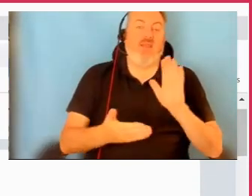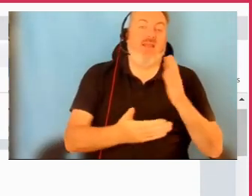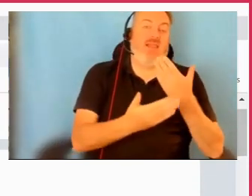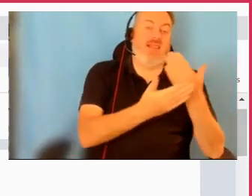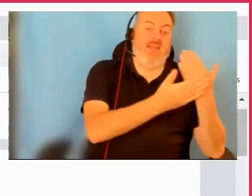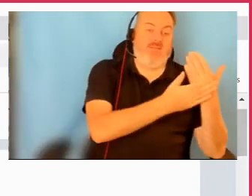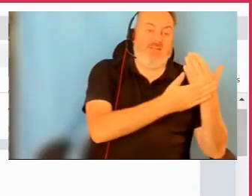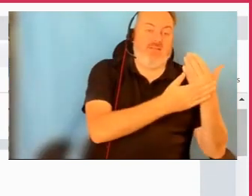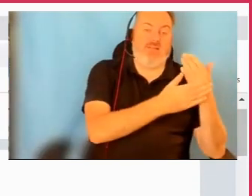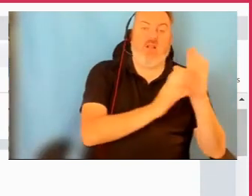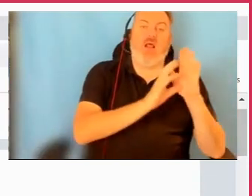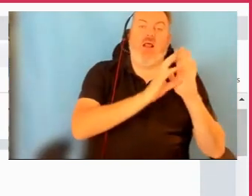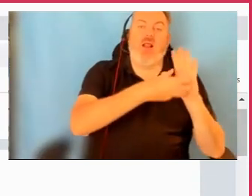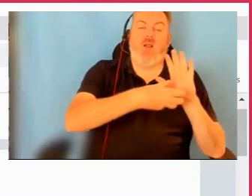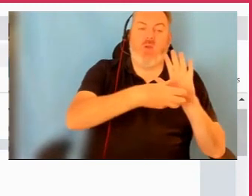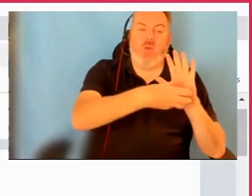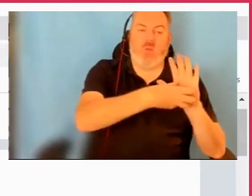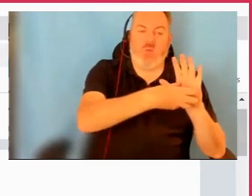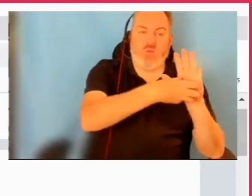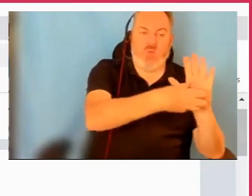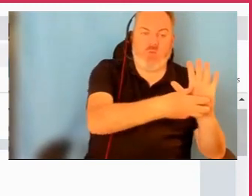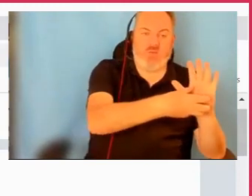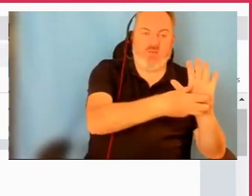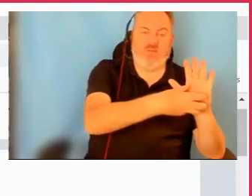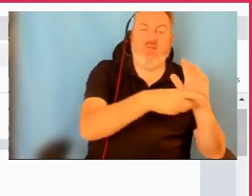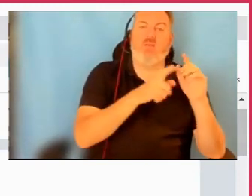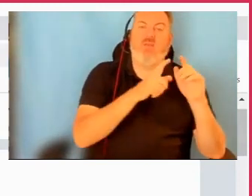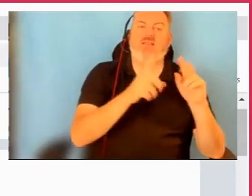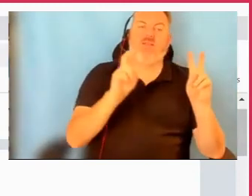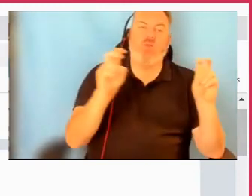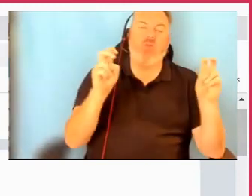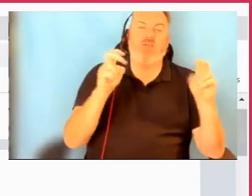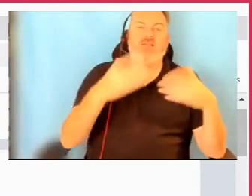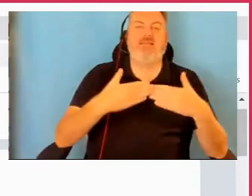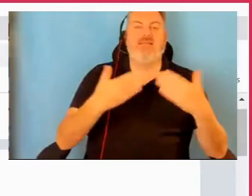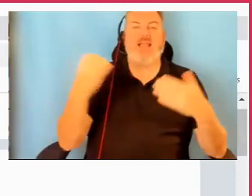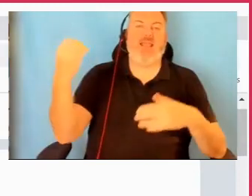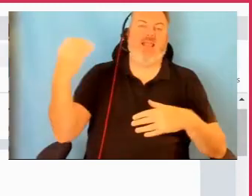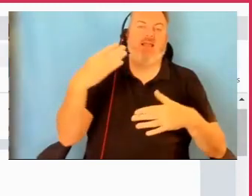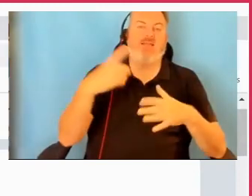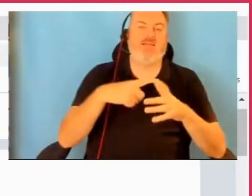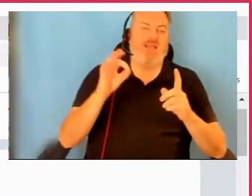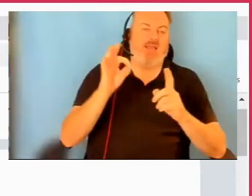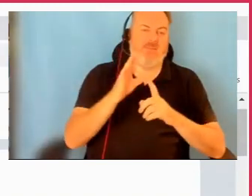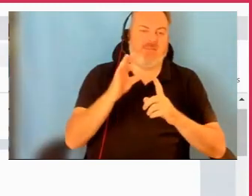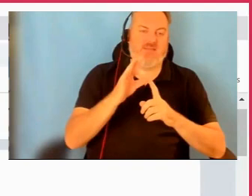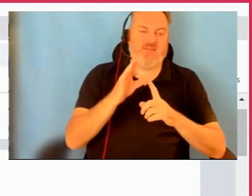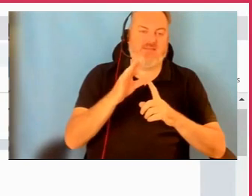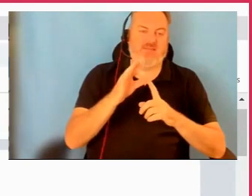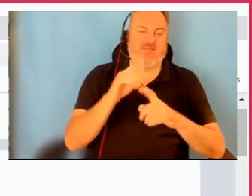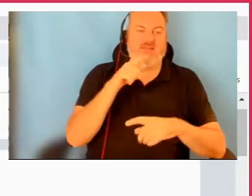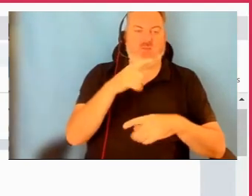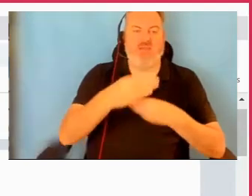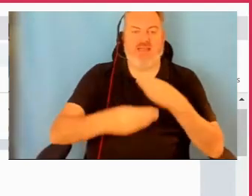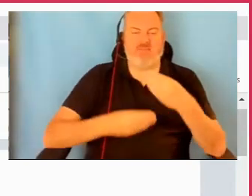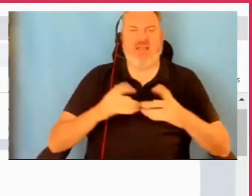it's got a little logo, and it also has the heading. So this is the Daylight app. It'll give a little description as well if